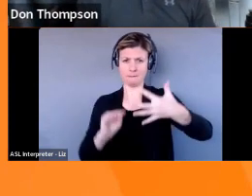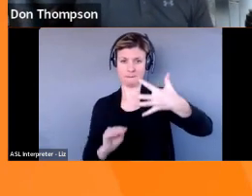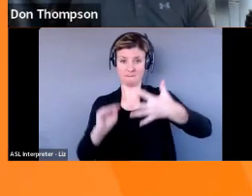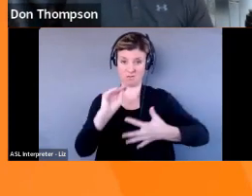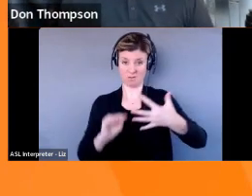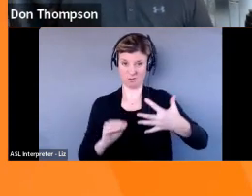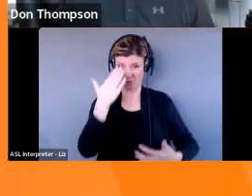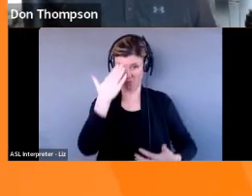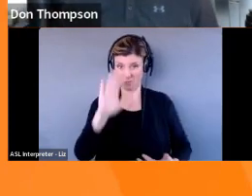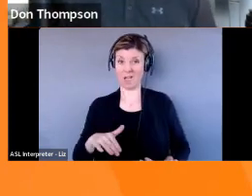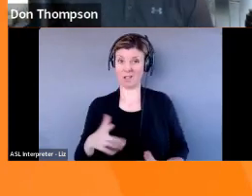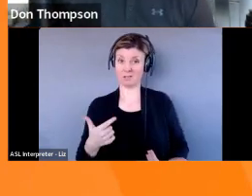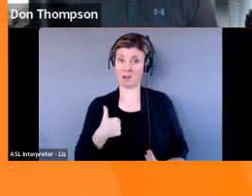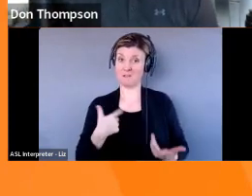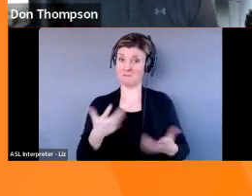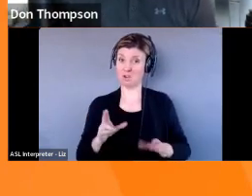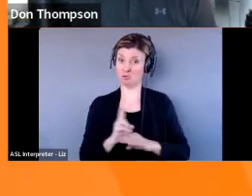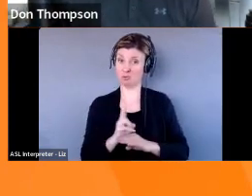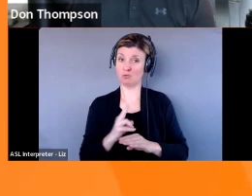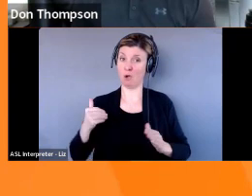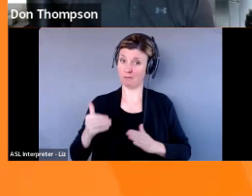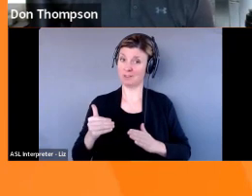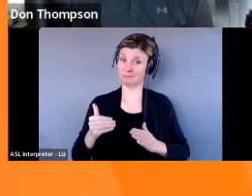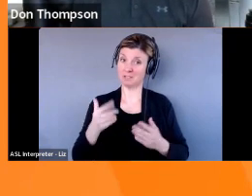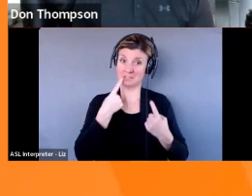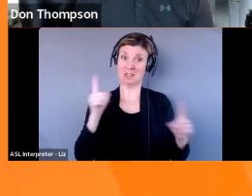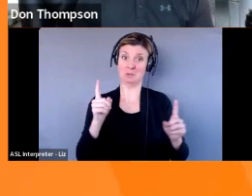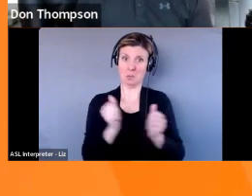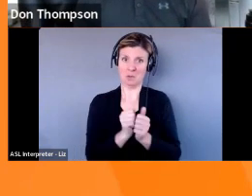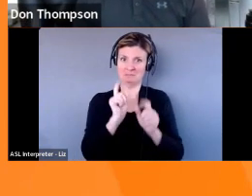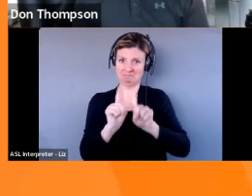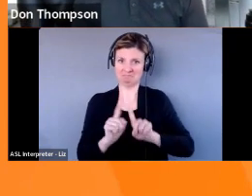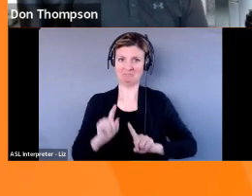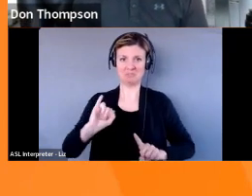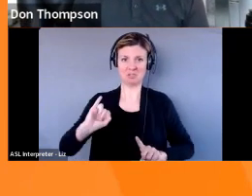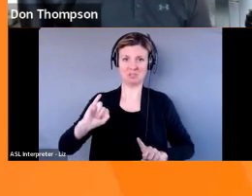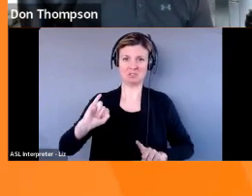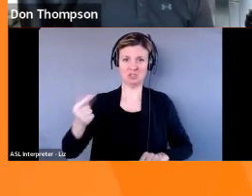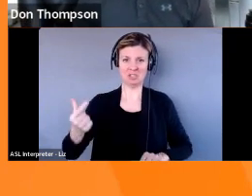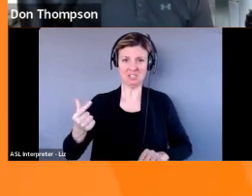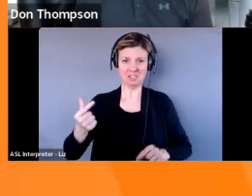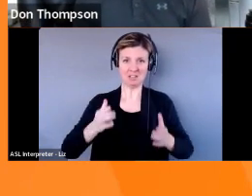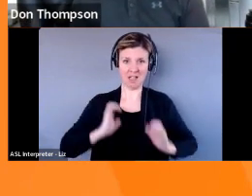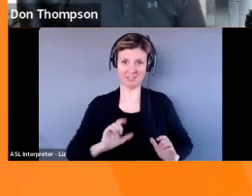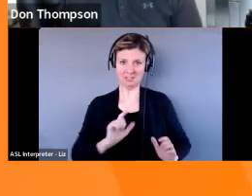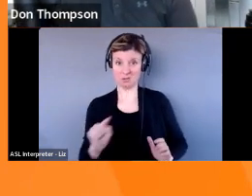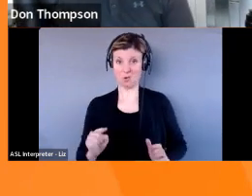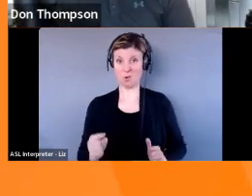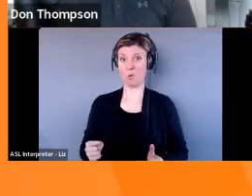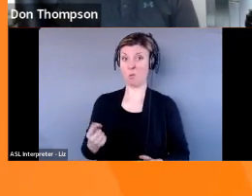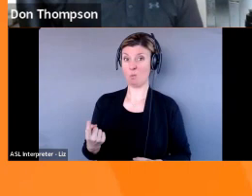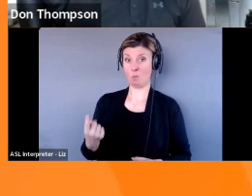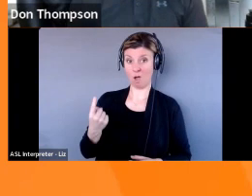pretty successfully with some of the Innovation Guelph clients. One of them in particular makes handmade products in a very, very